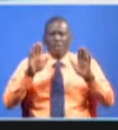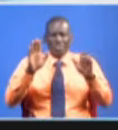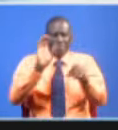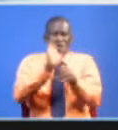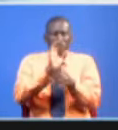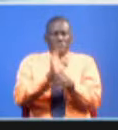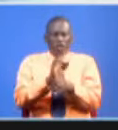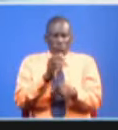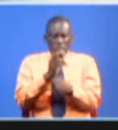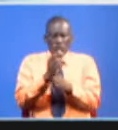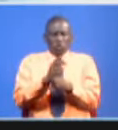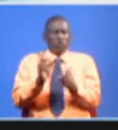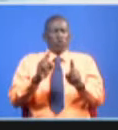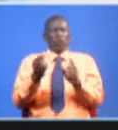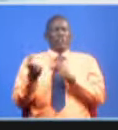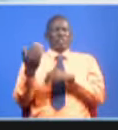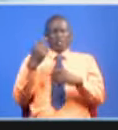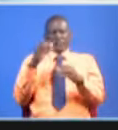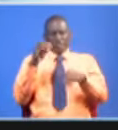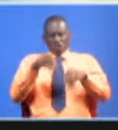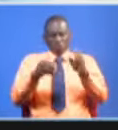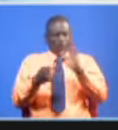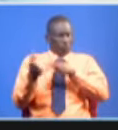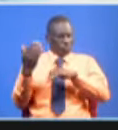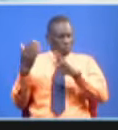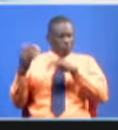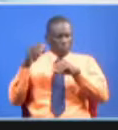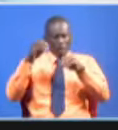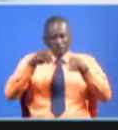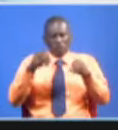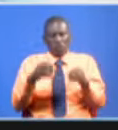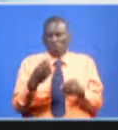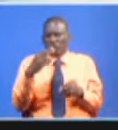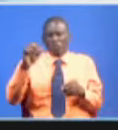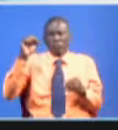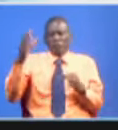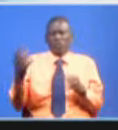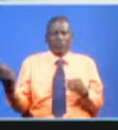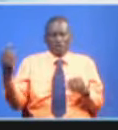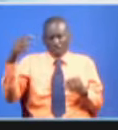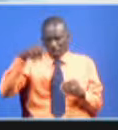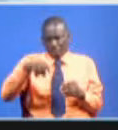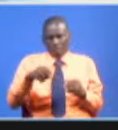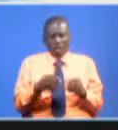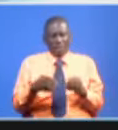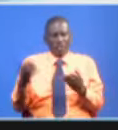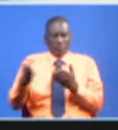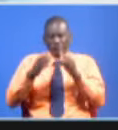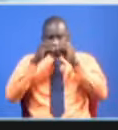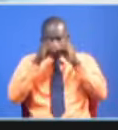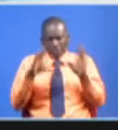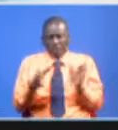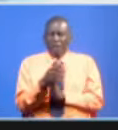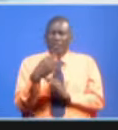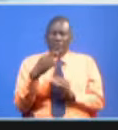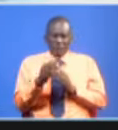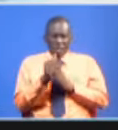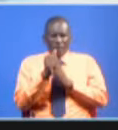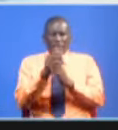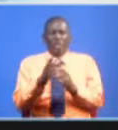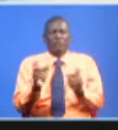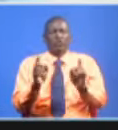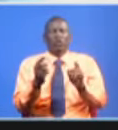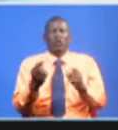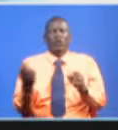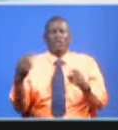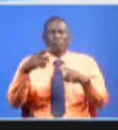been used, not just in the last election, but in previous elections. We've seen politicians coming and getting blessings and saying leadership not only comes from